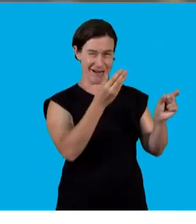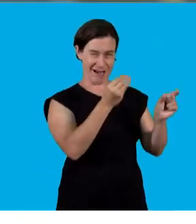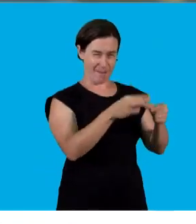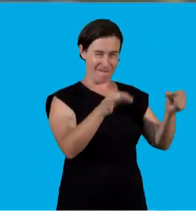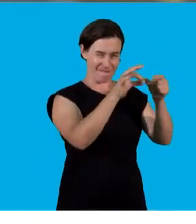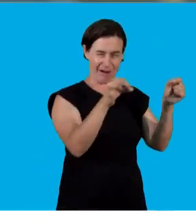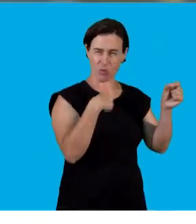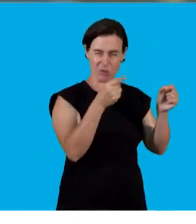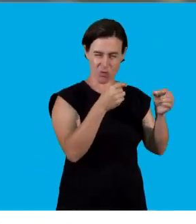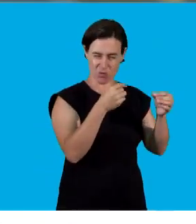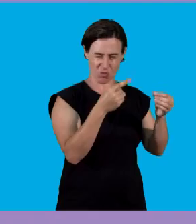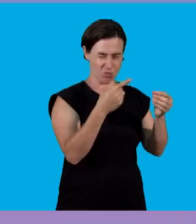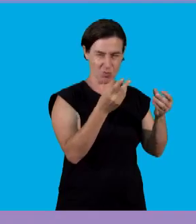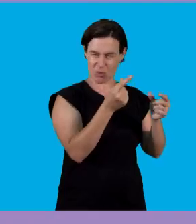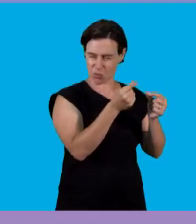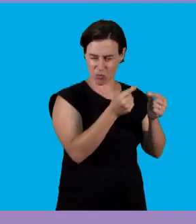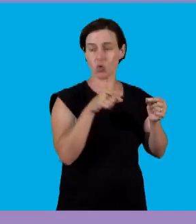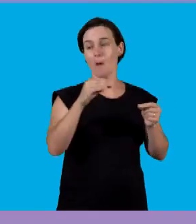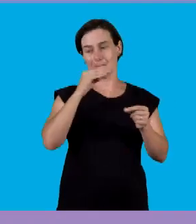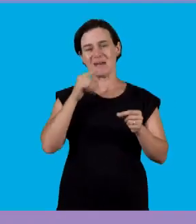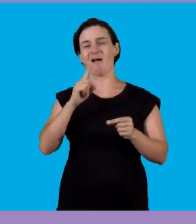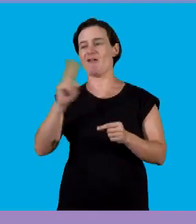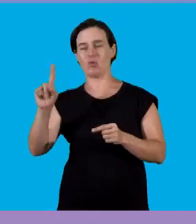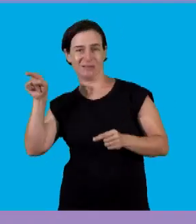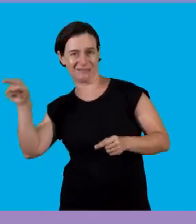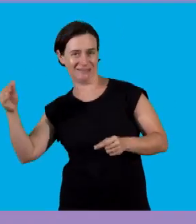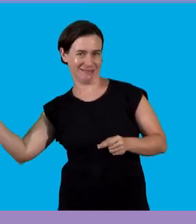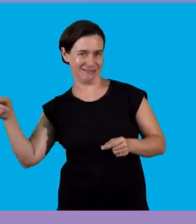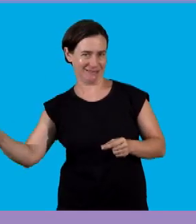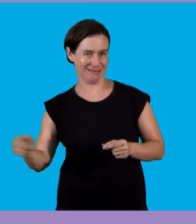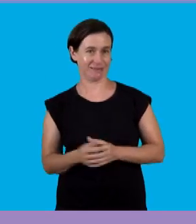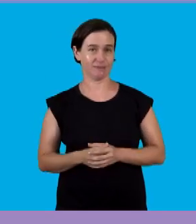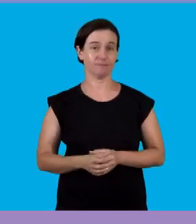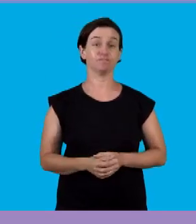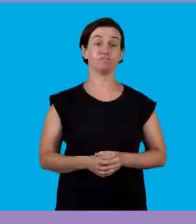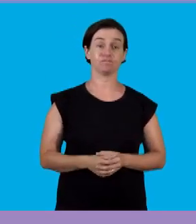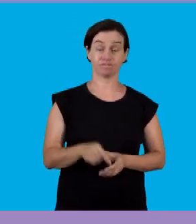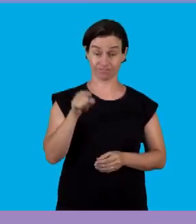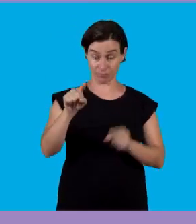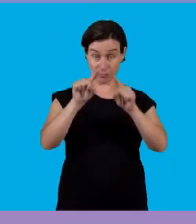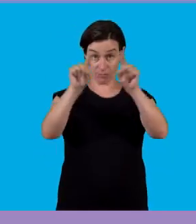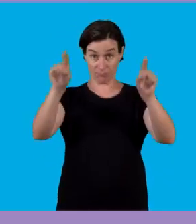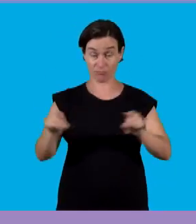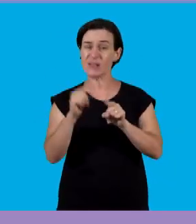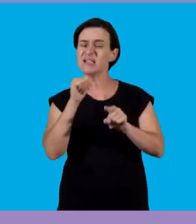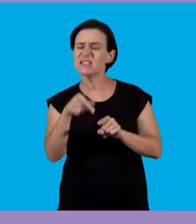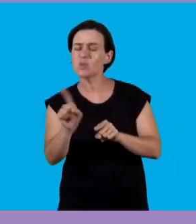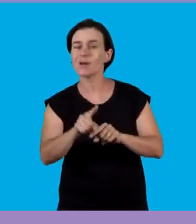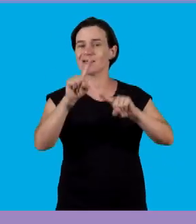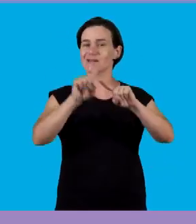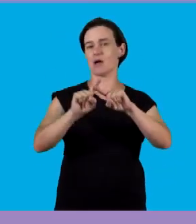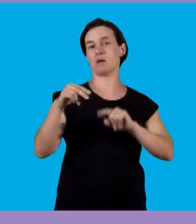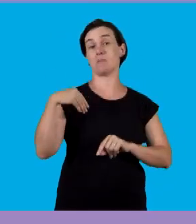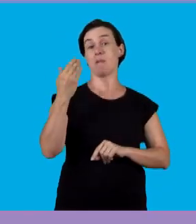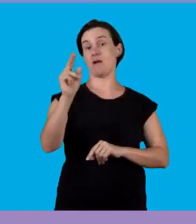that input value. So let's look at the rule there. Our rule there says multiply by 2. So we know